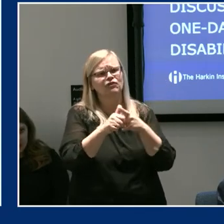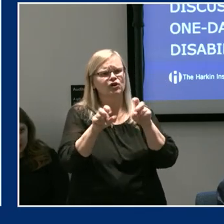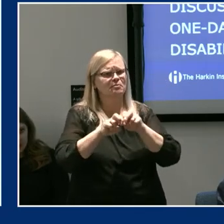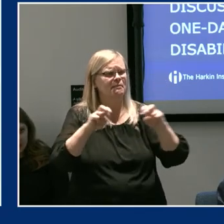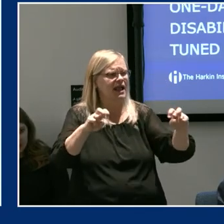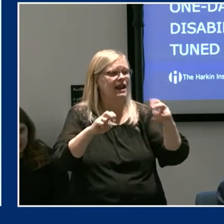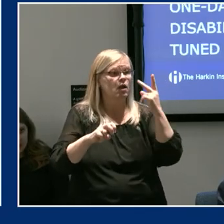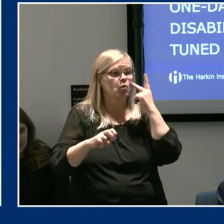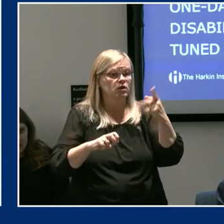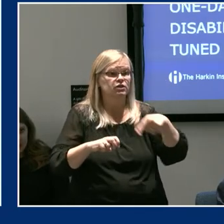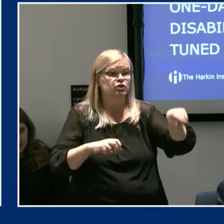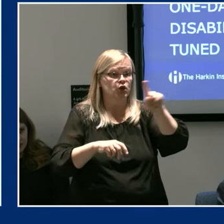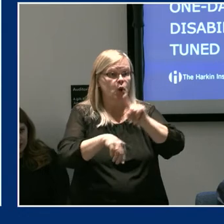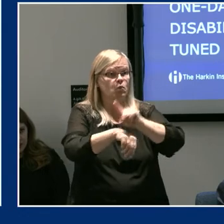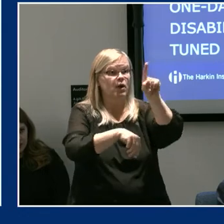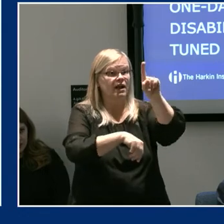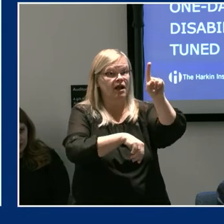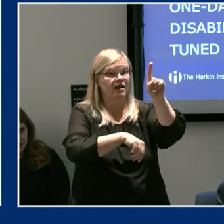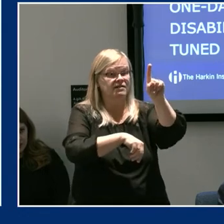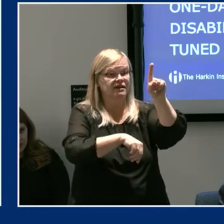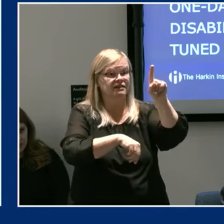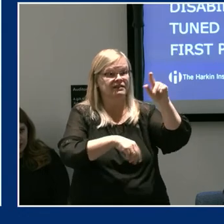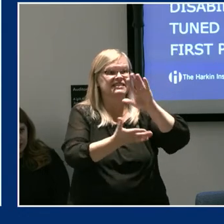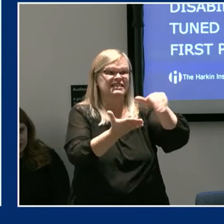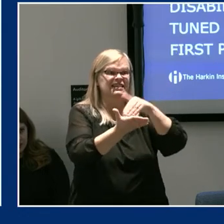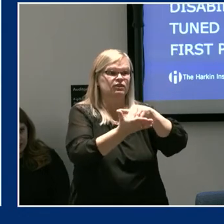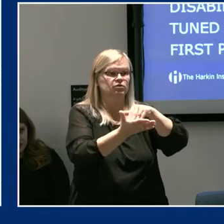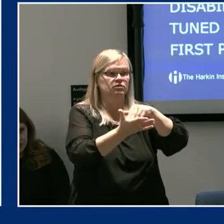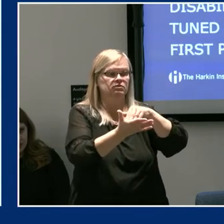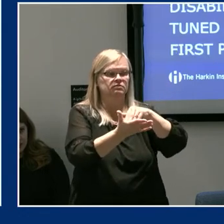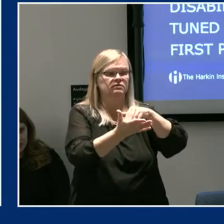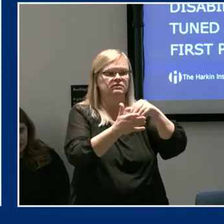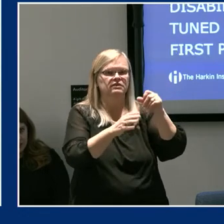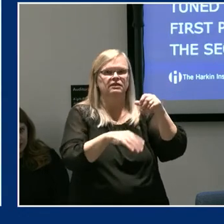we'll see you at 1 o'clock Central for the second panel.